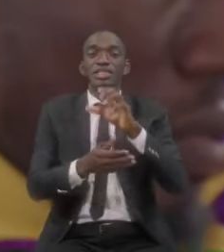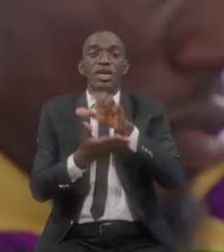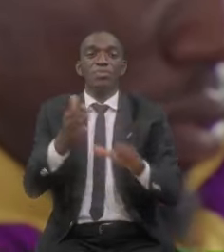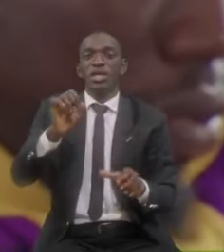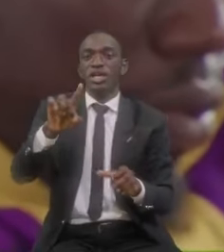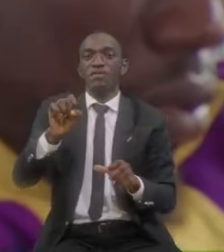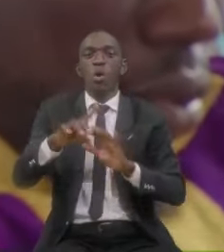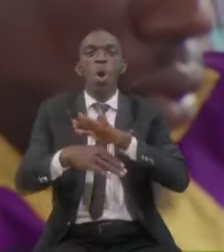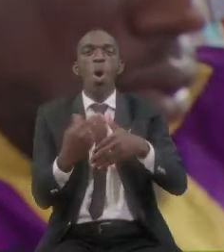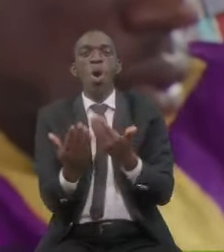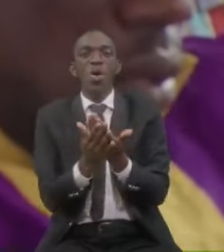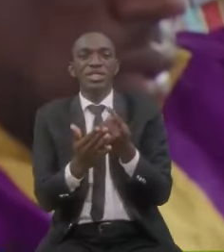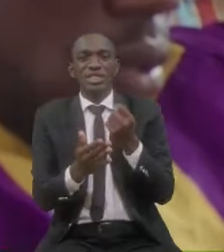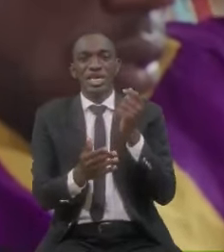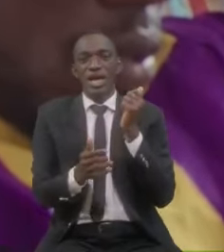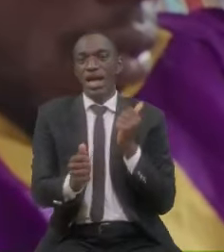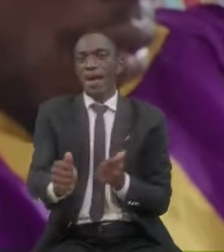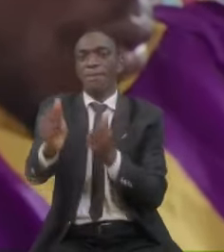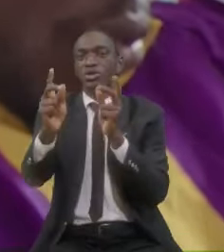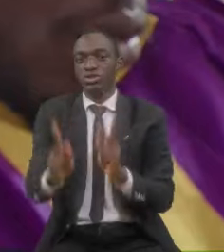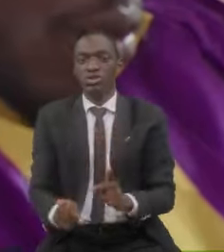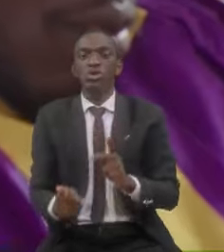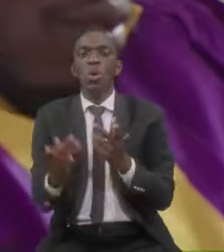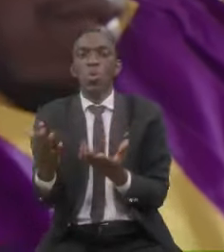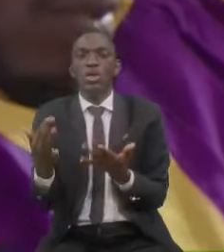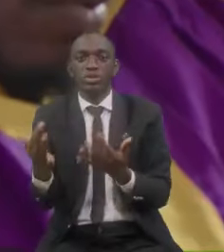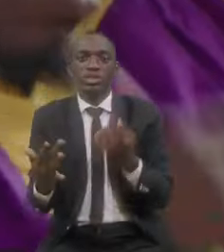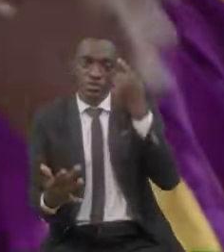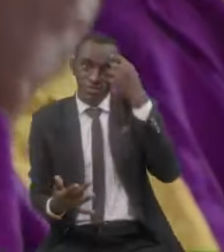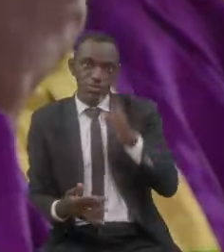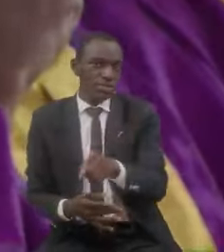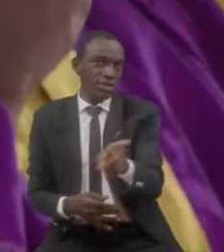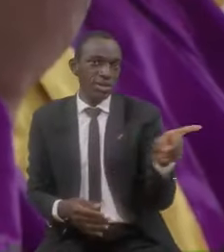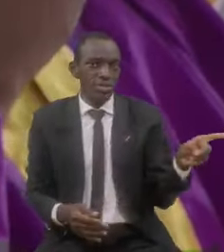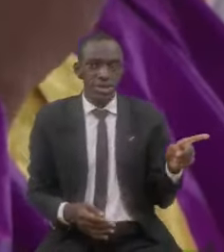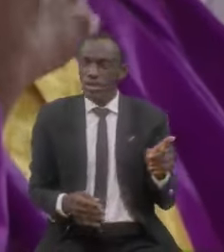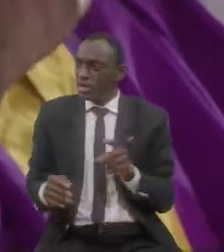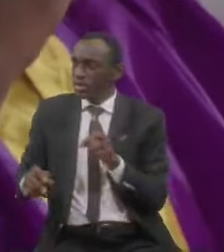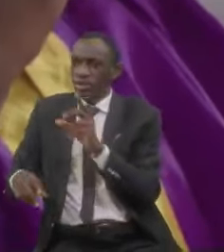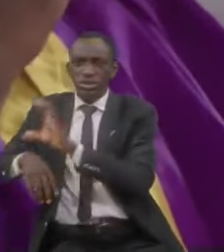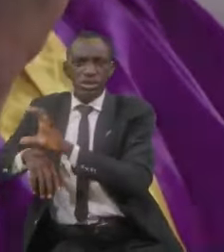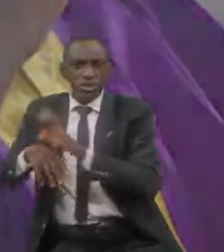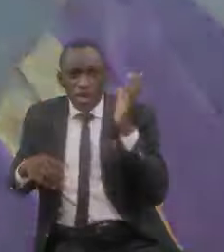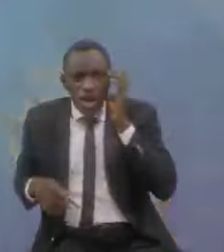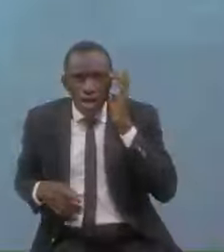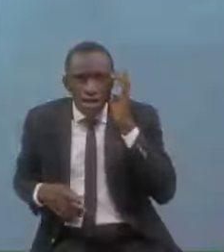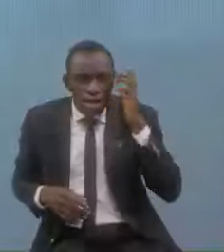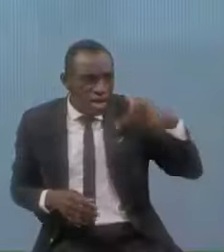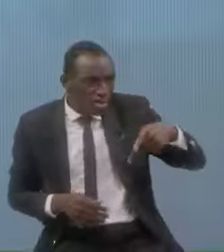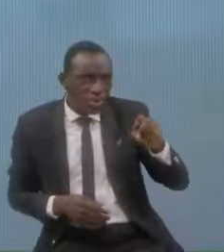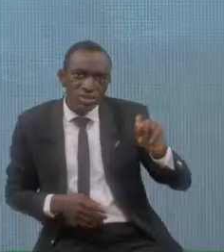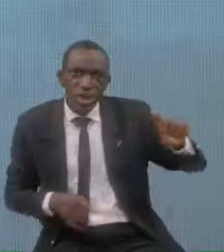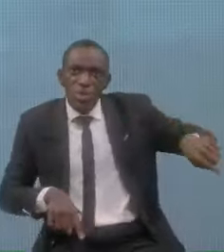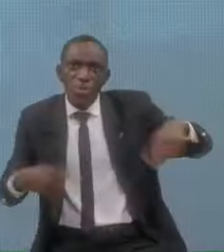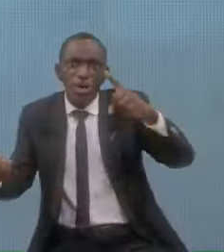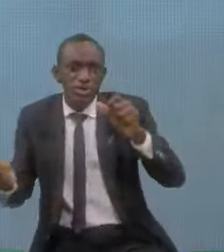We heard you went to the Gentiles and you even ate with